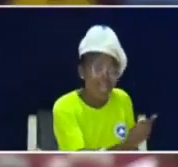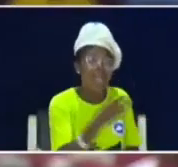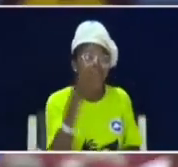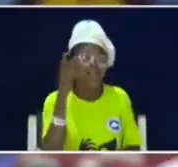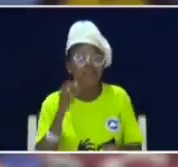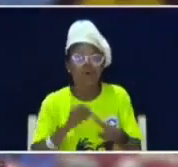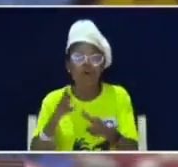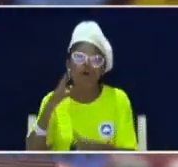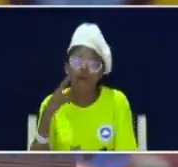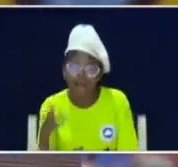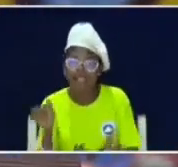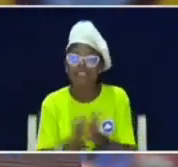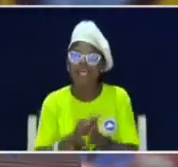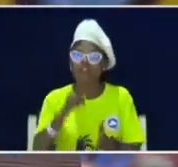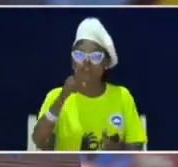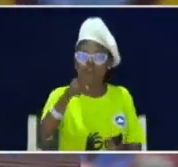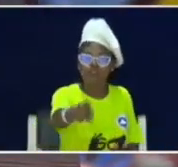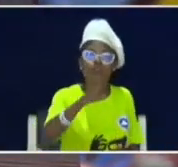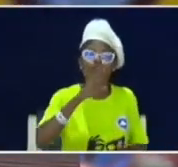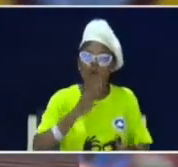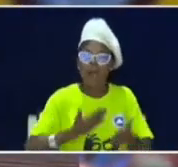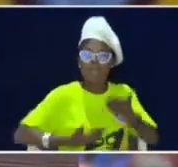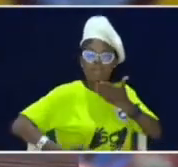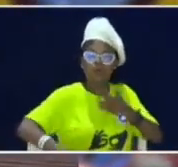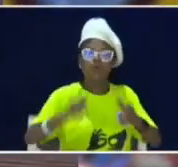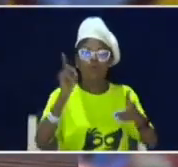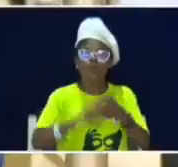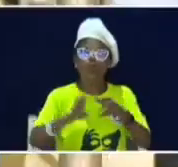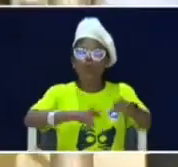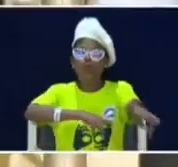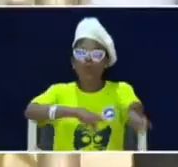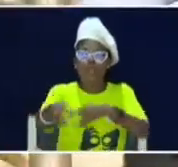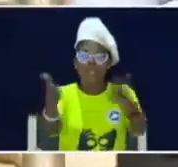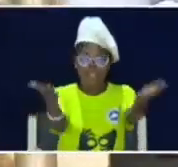made kings to reign here on earth.